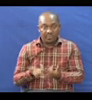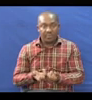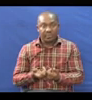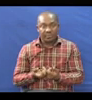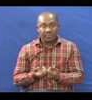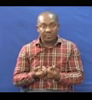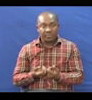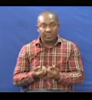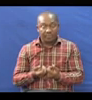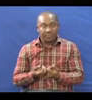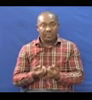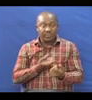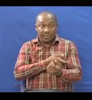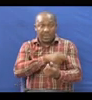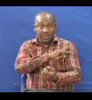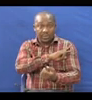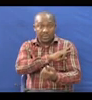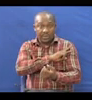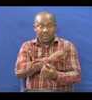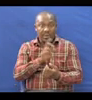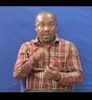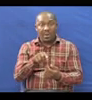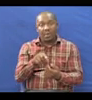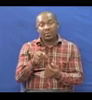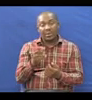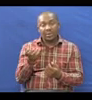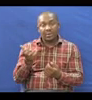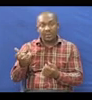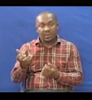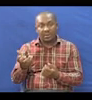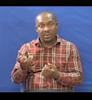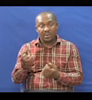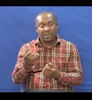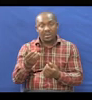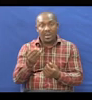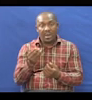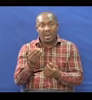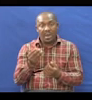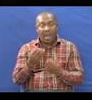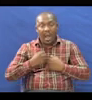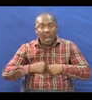the society was owned by few members in the society.